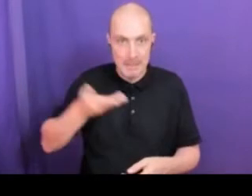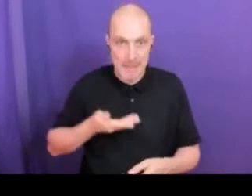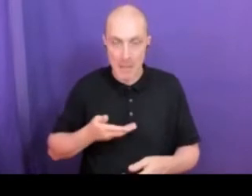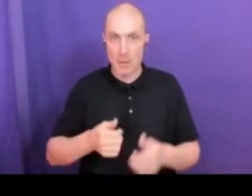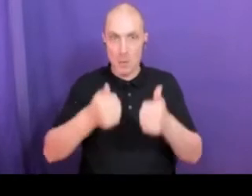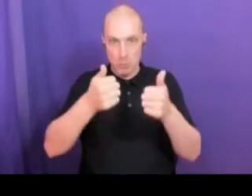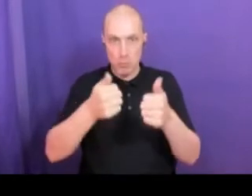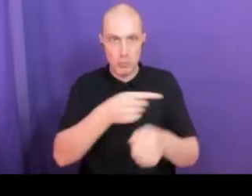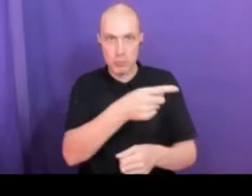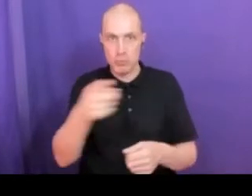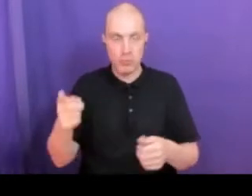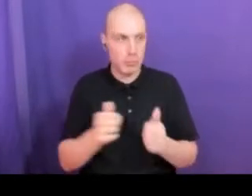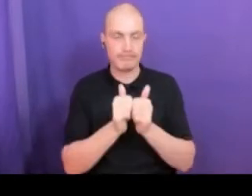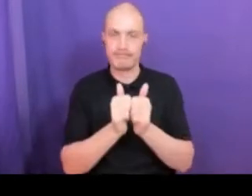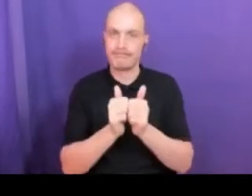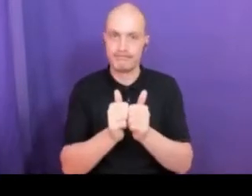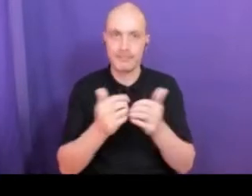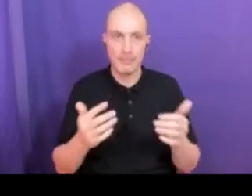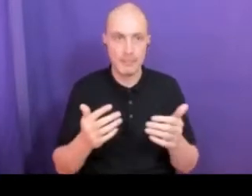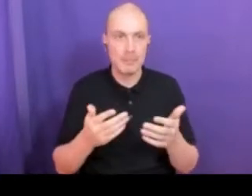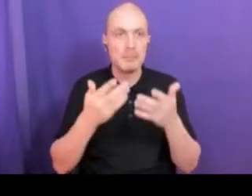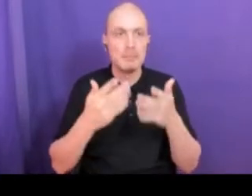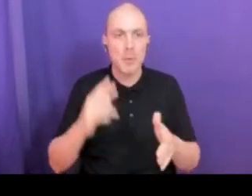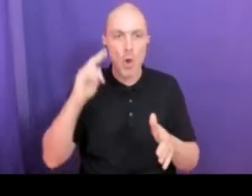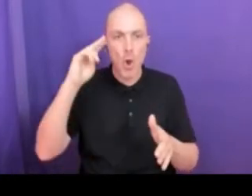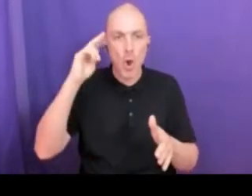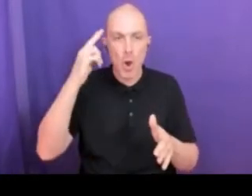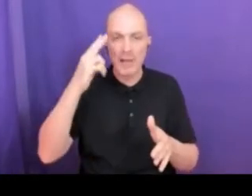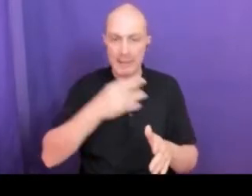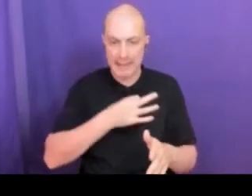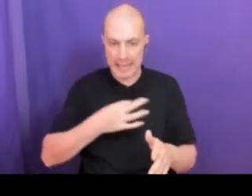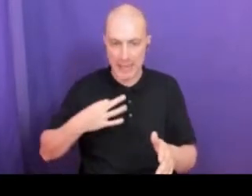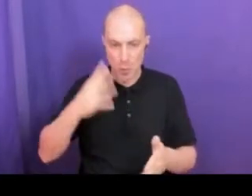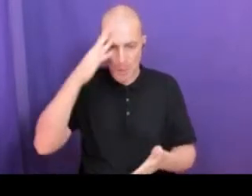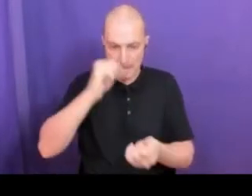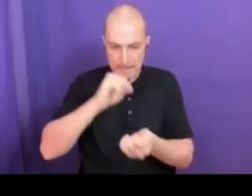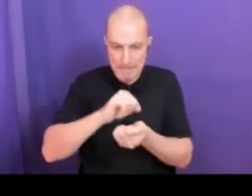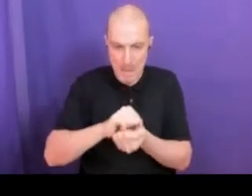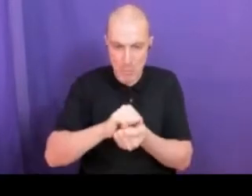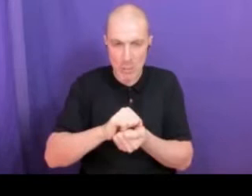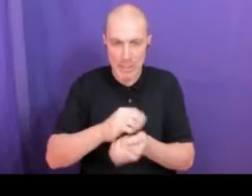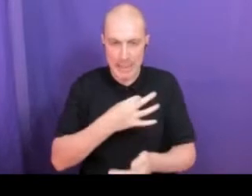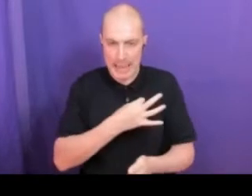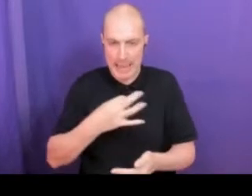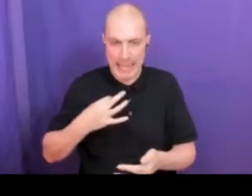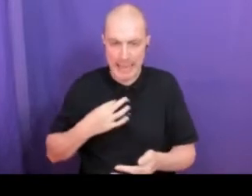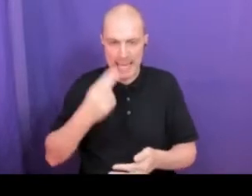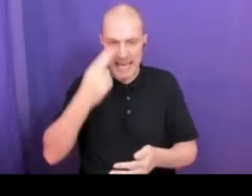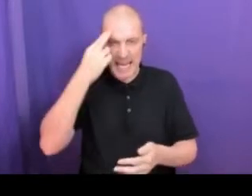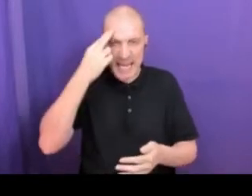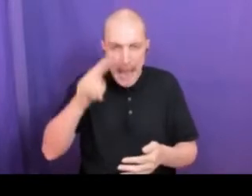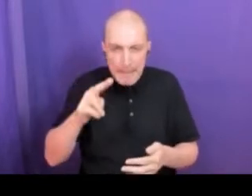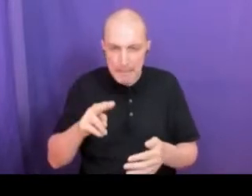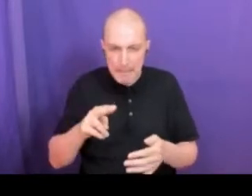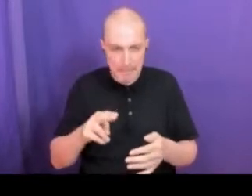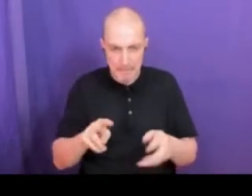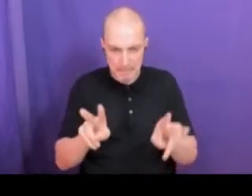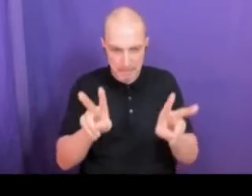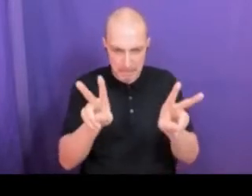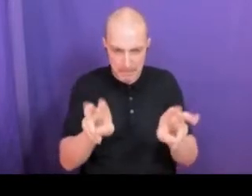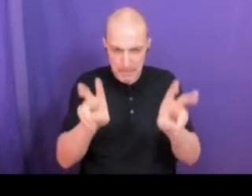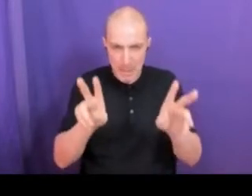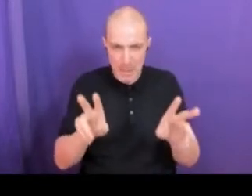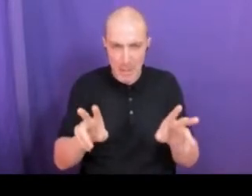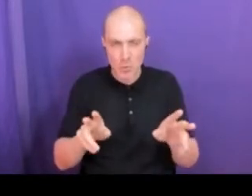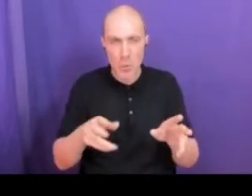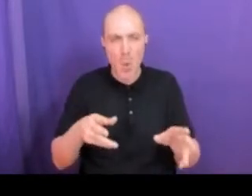of a cognitive clinic or a memory clinic. This is just to make sure that we kind of reach more of a broad range. We